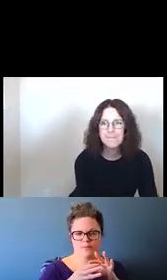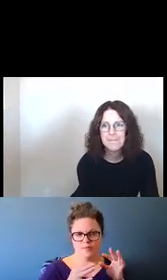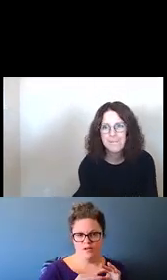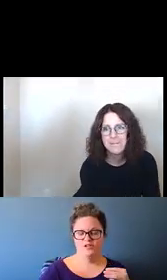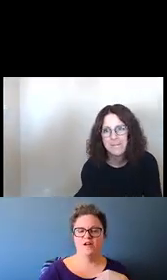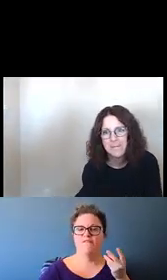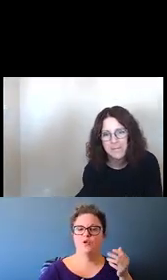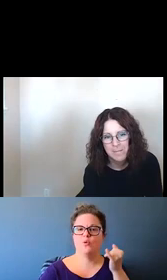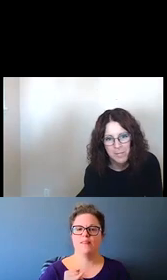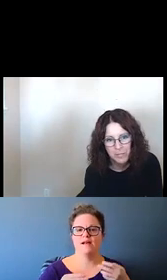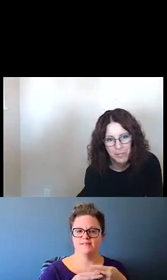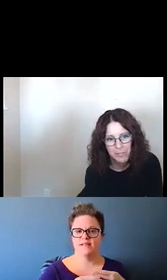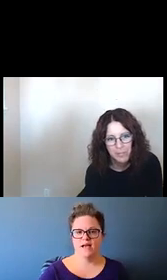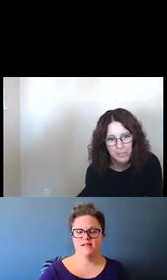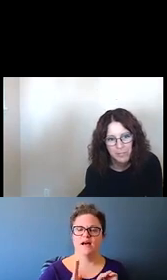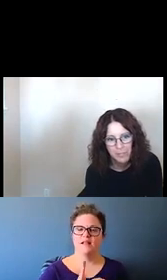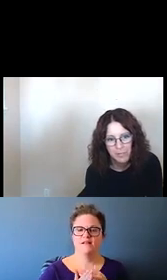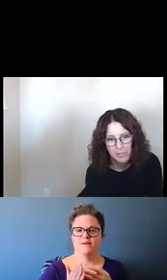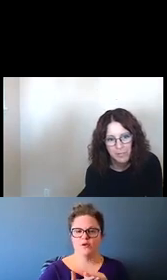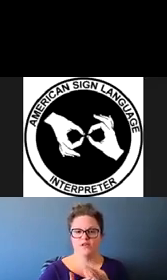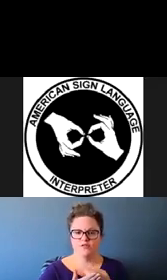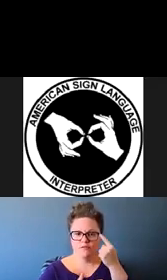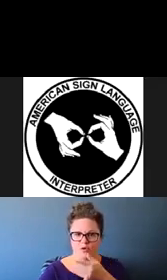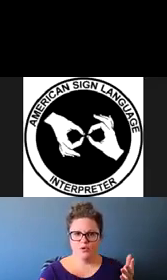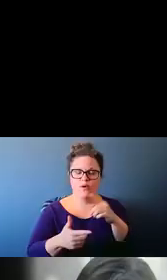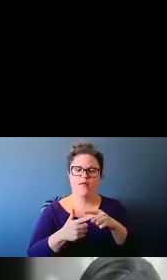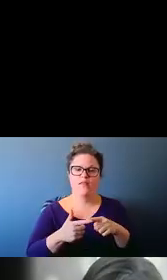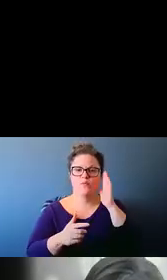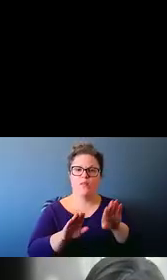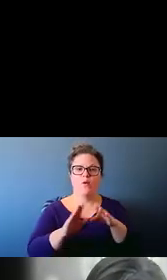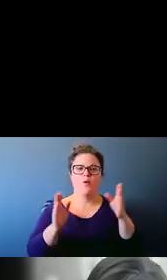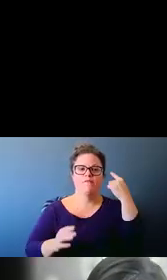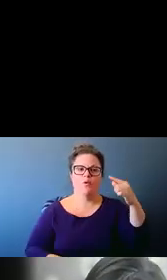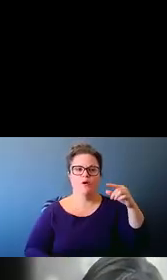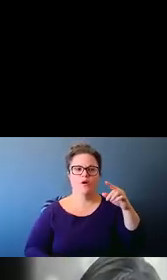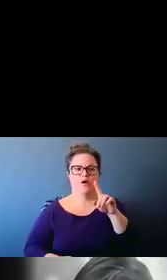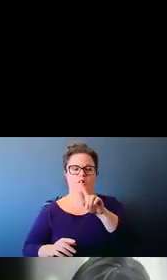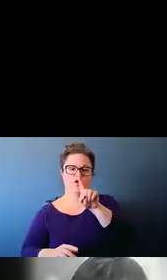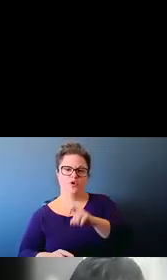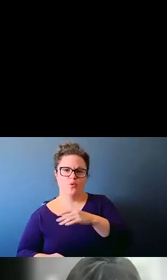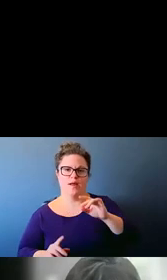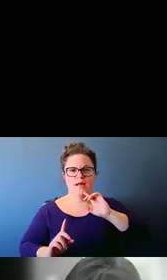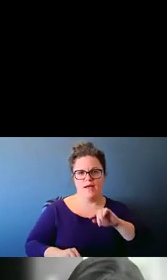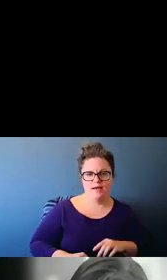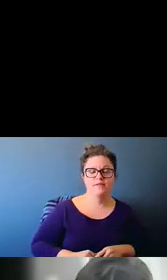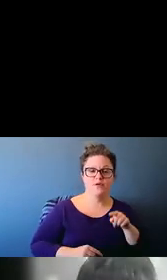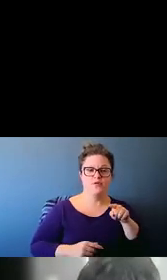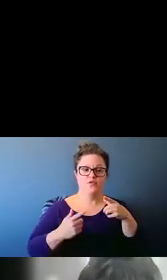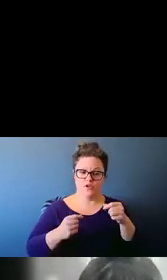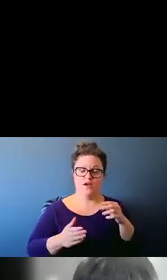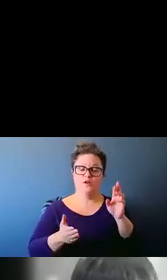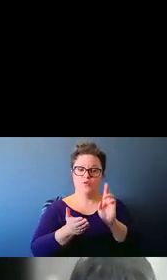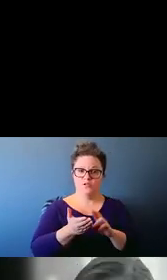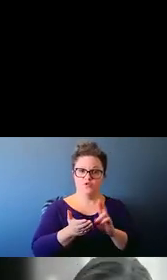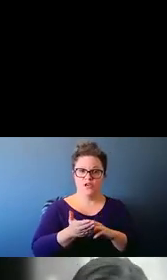where to find answers to some of your questions, and then we're going to open it up for Q&A. So even though you've gone through registration and classes